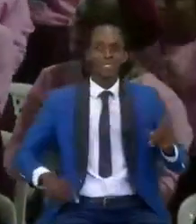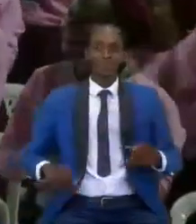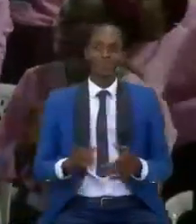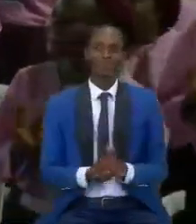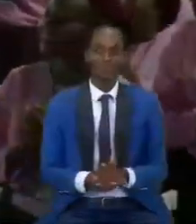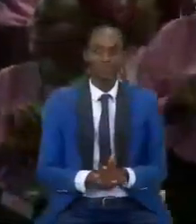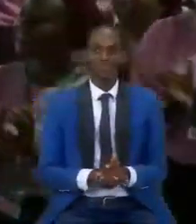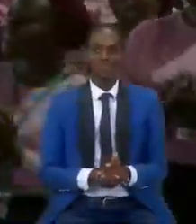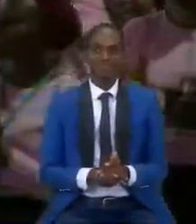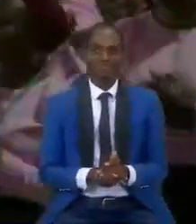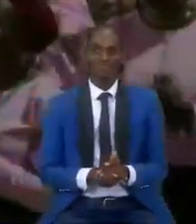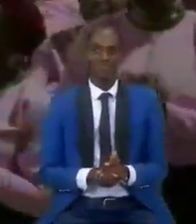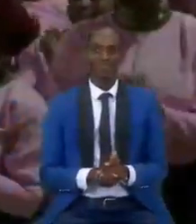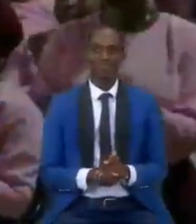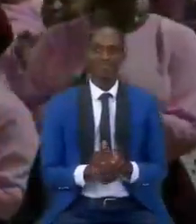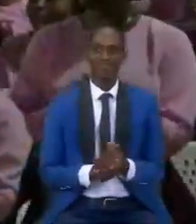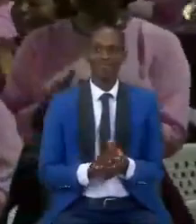Praise the Lord.